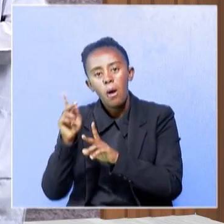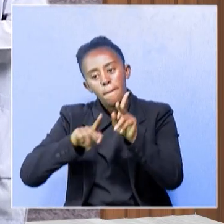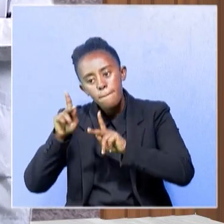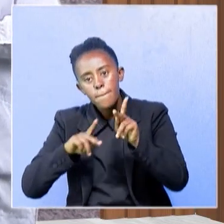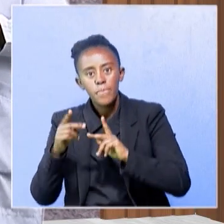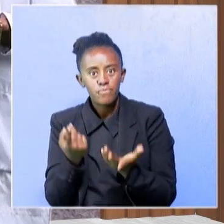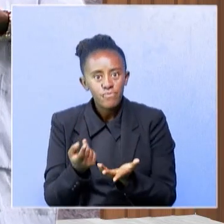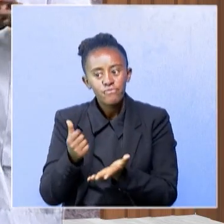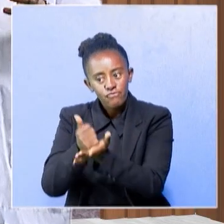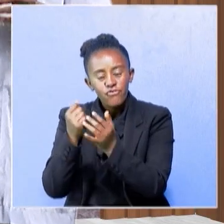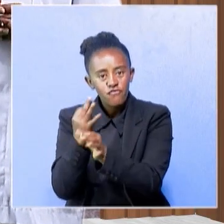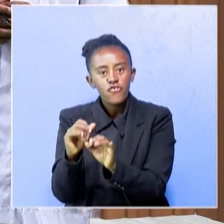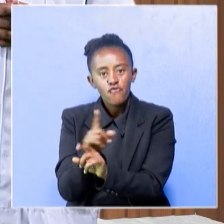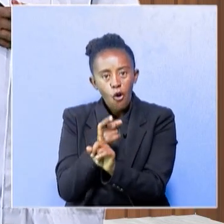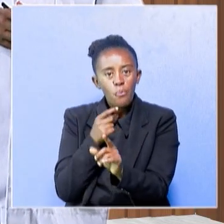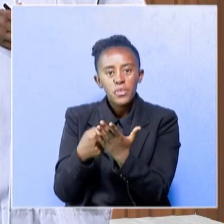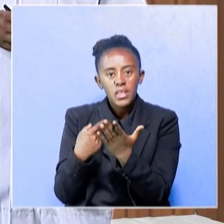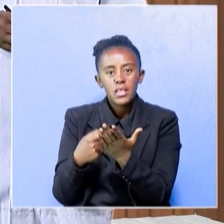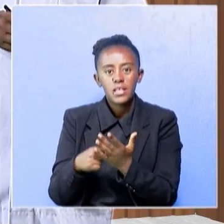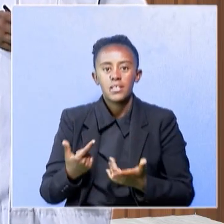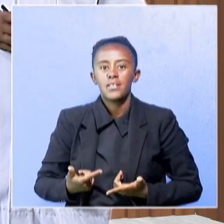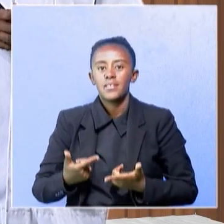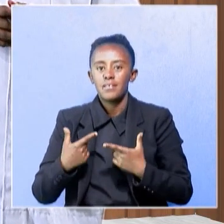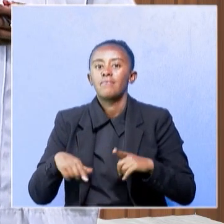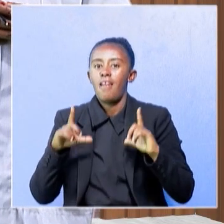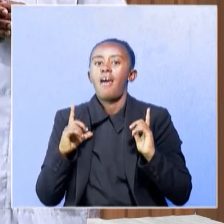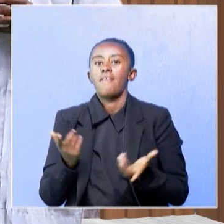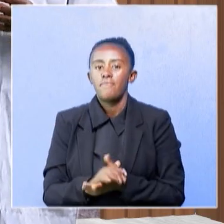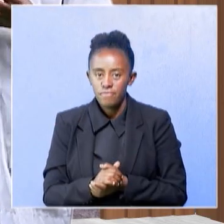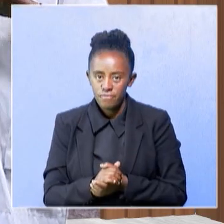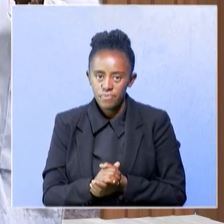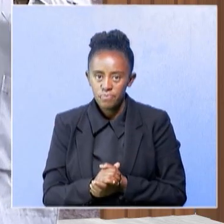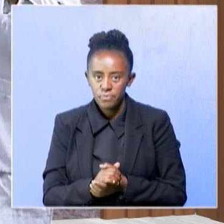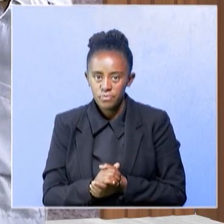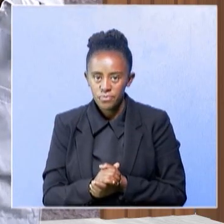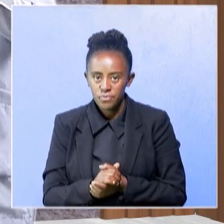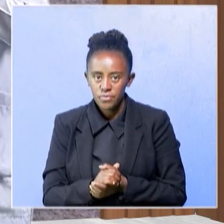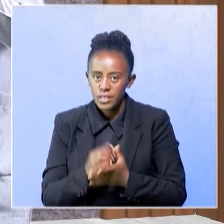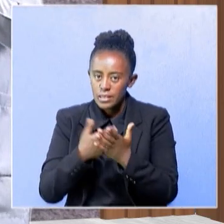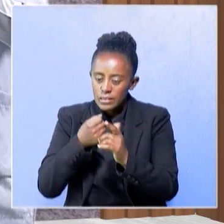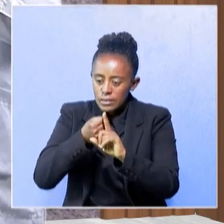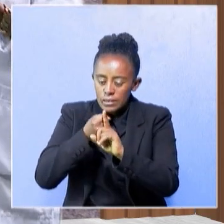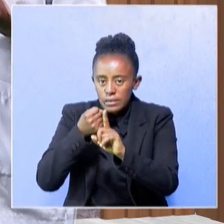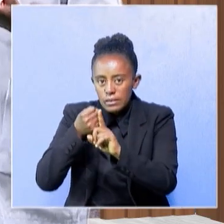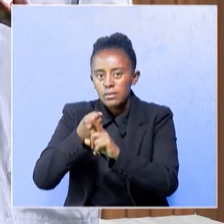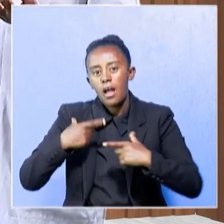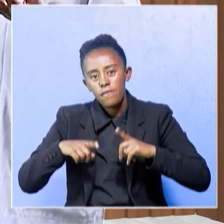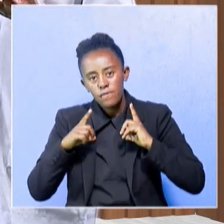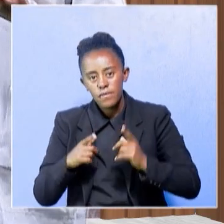to make them free from this miserable life, right? Yeah, this struggling